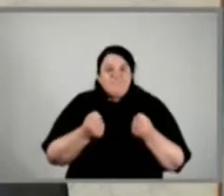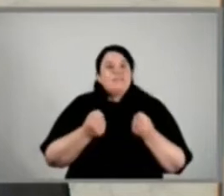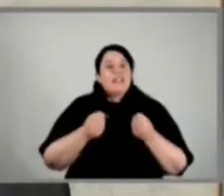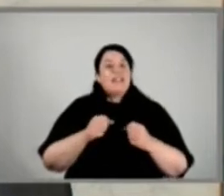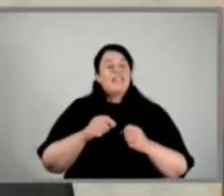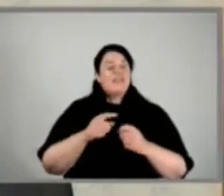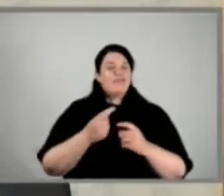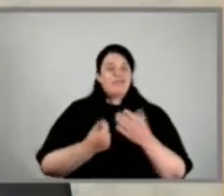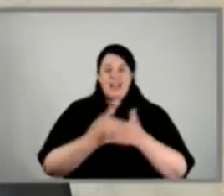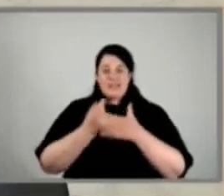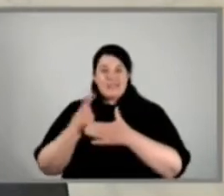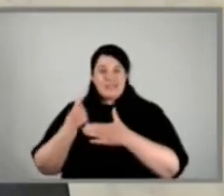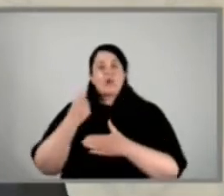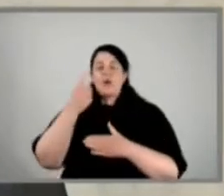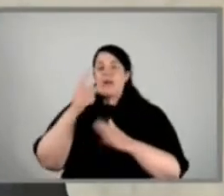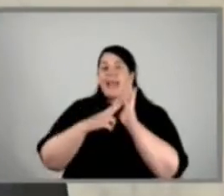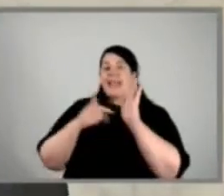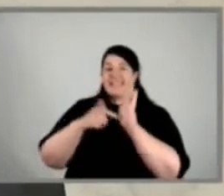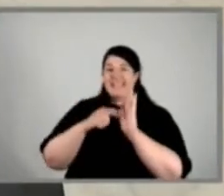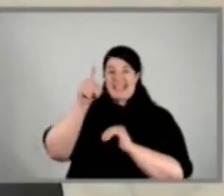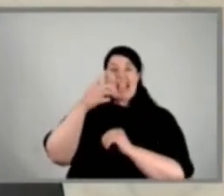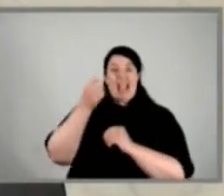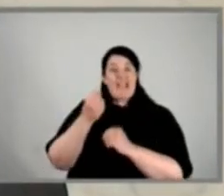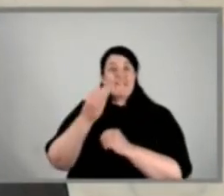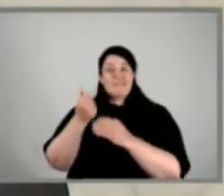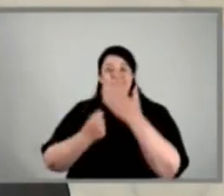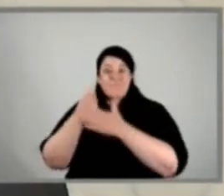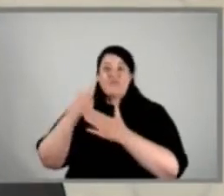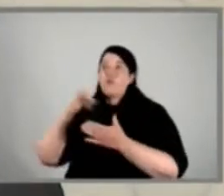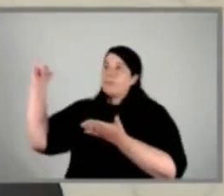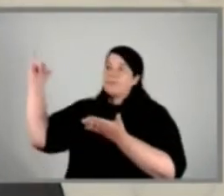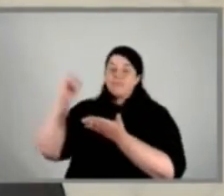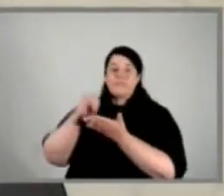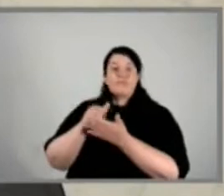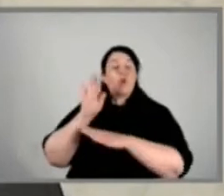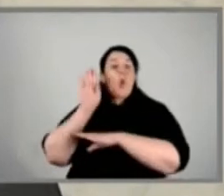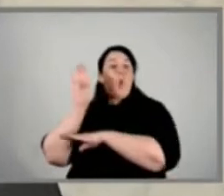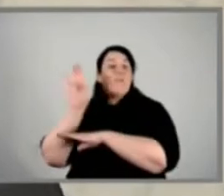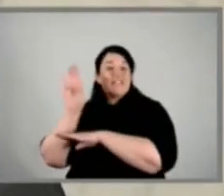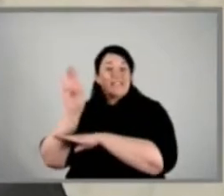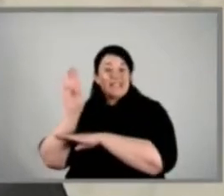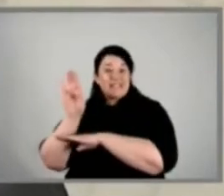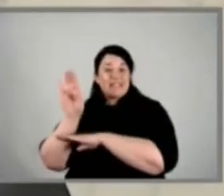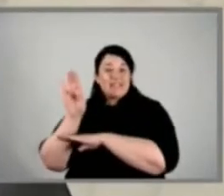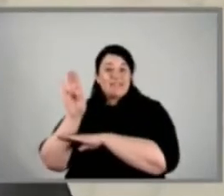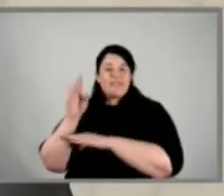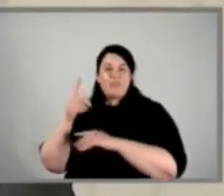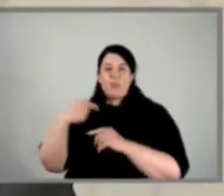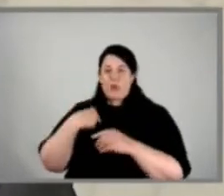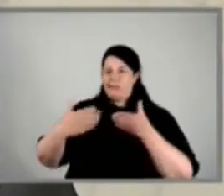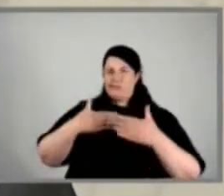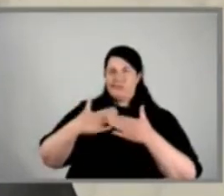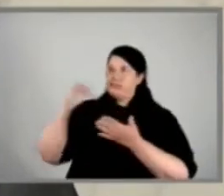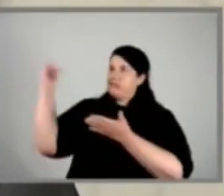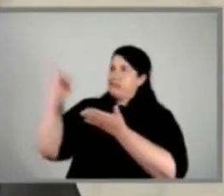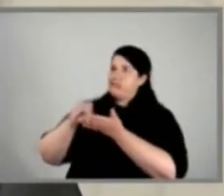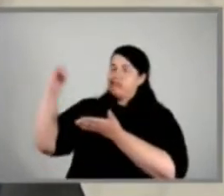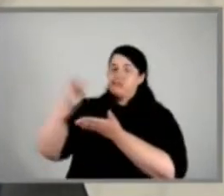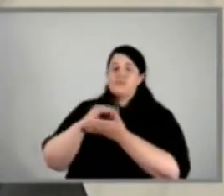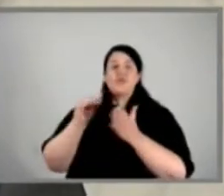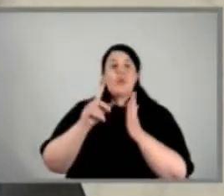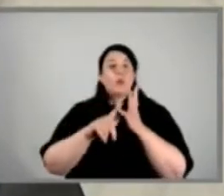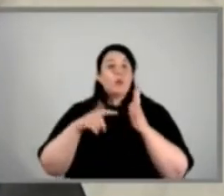the NT. That's related to the recent arrivals on those assisted flights from the UK and from